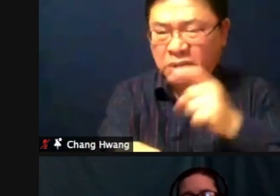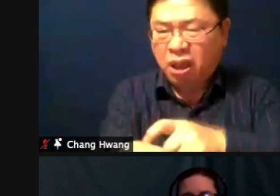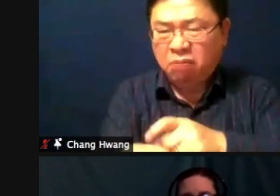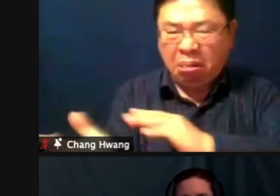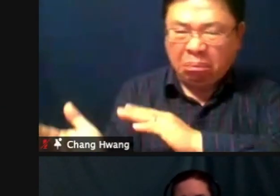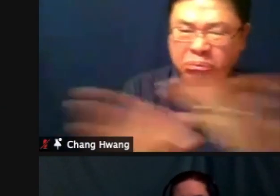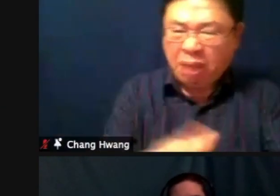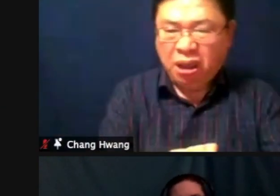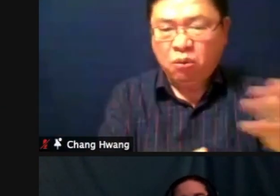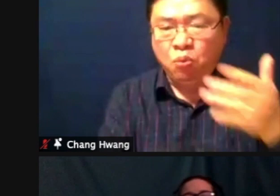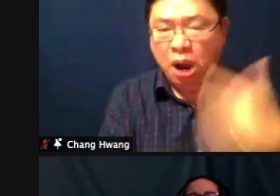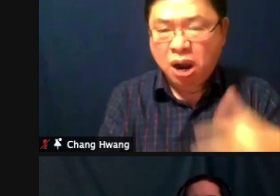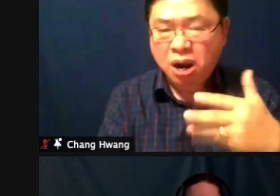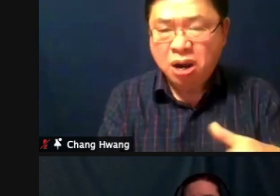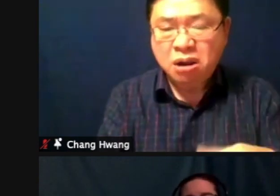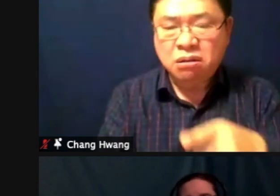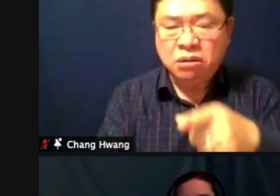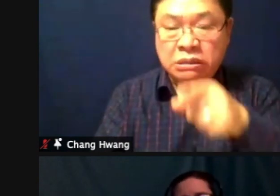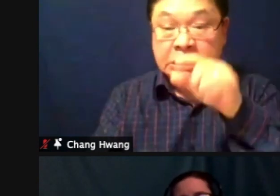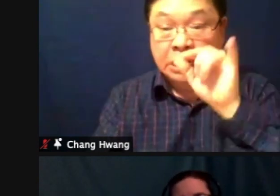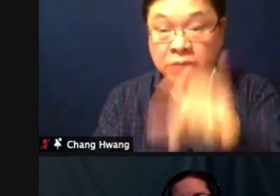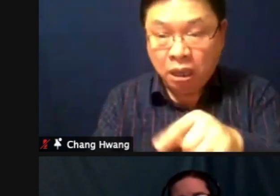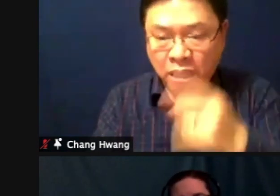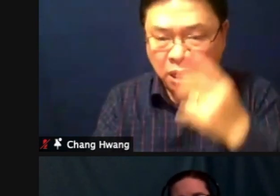167,000 dead, respectively.